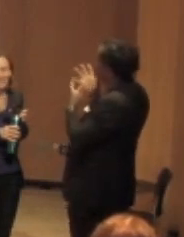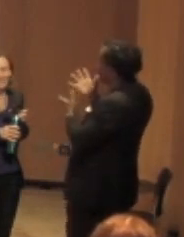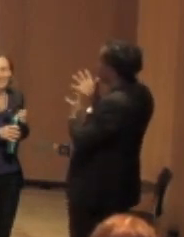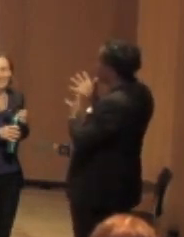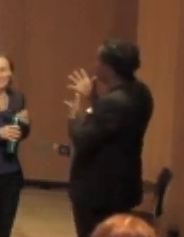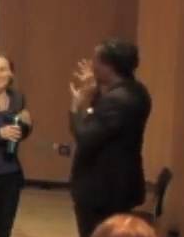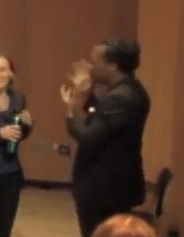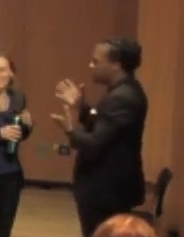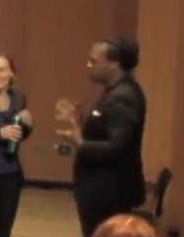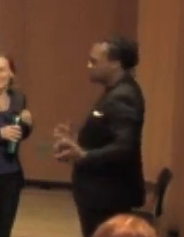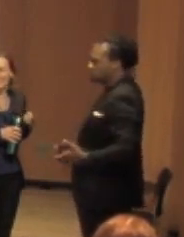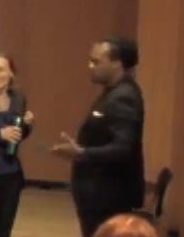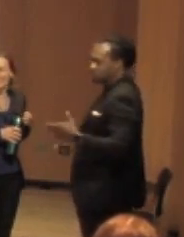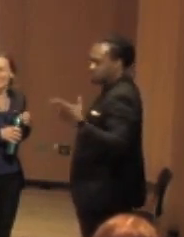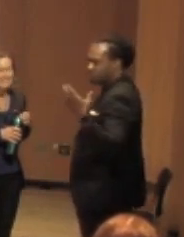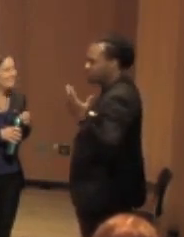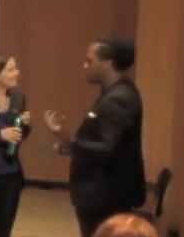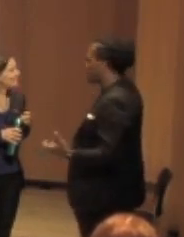e